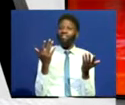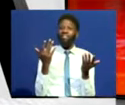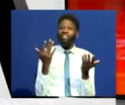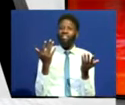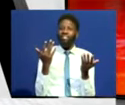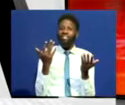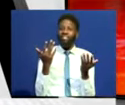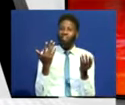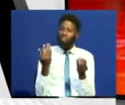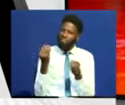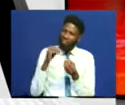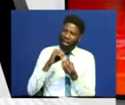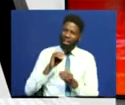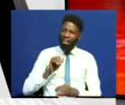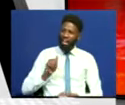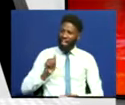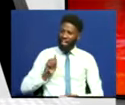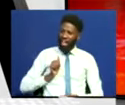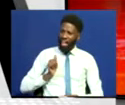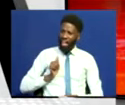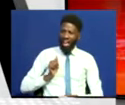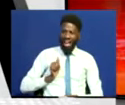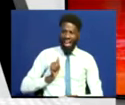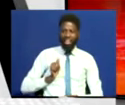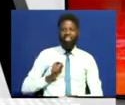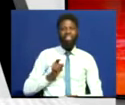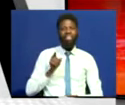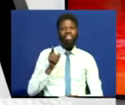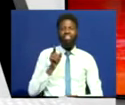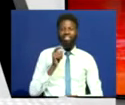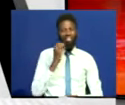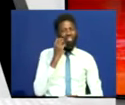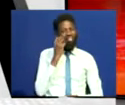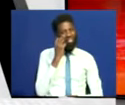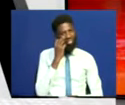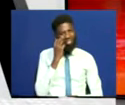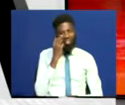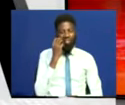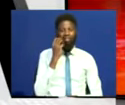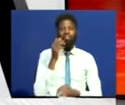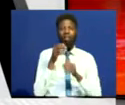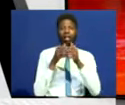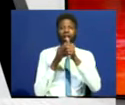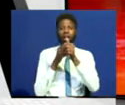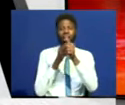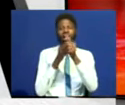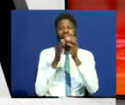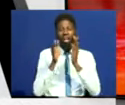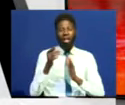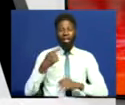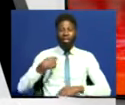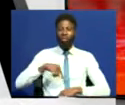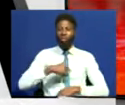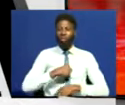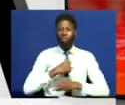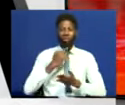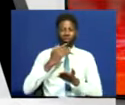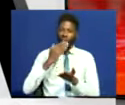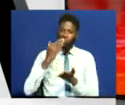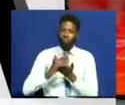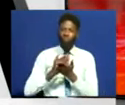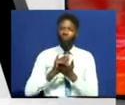know, it's quite sad. And as leaders, we really condemn it with the strongest terms